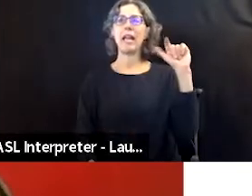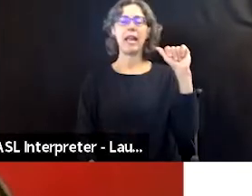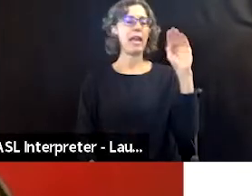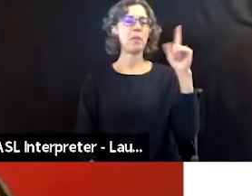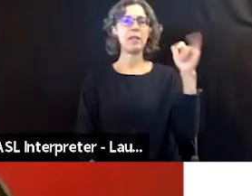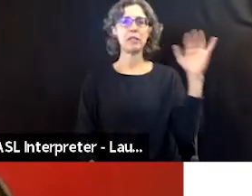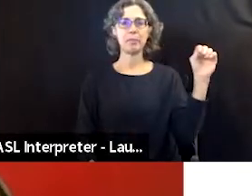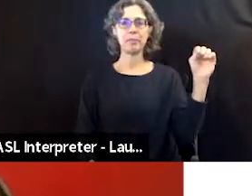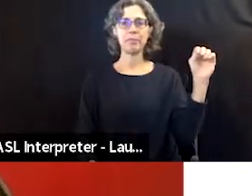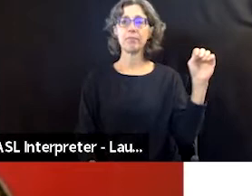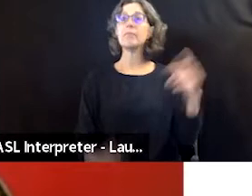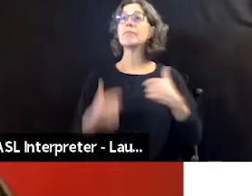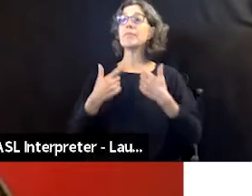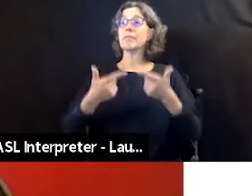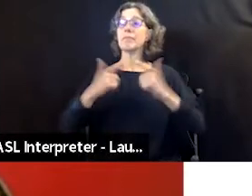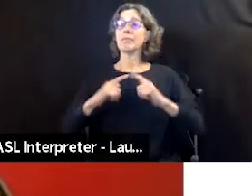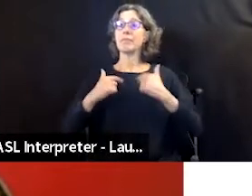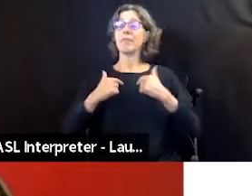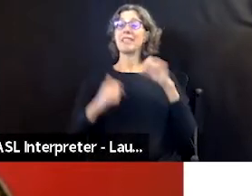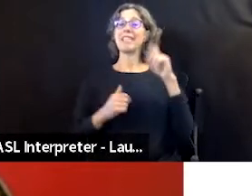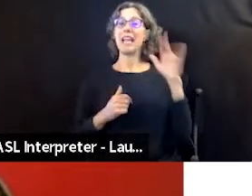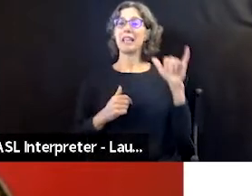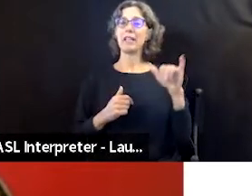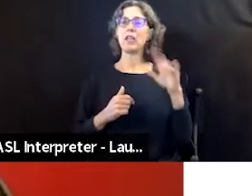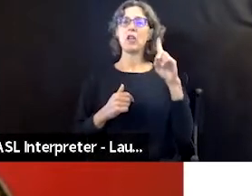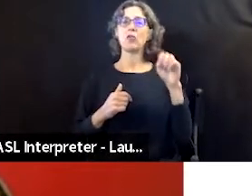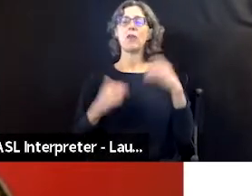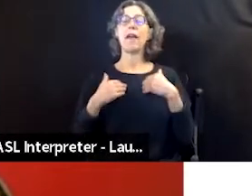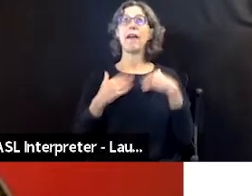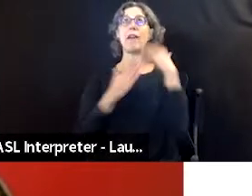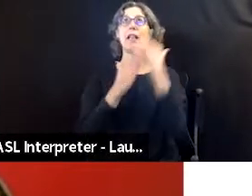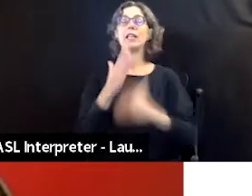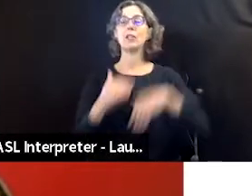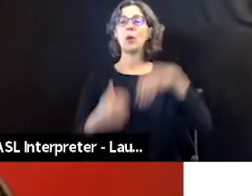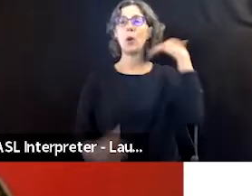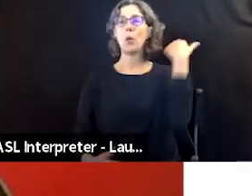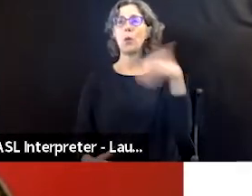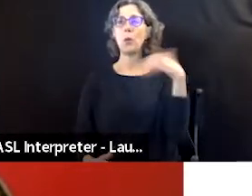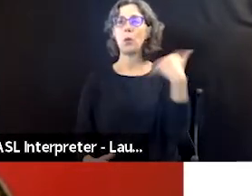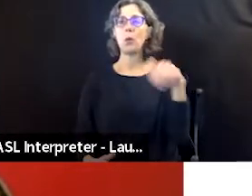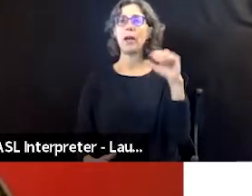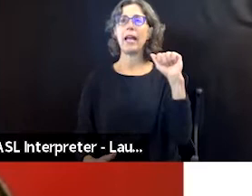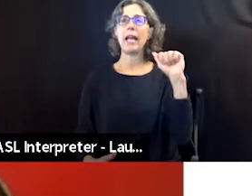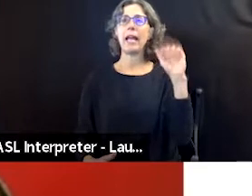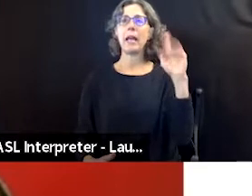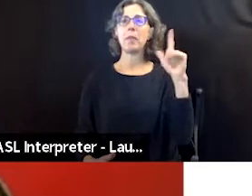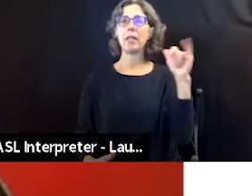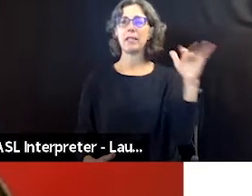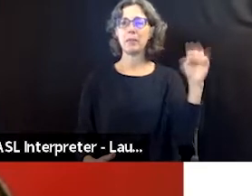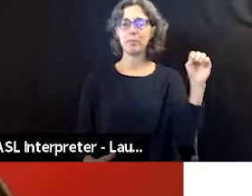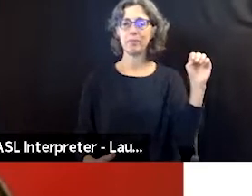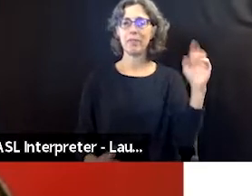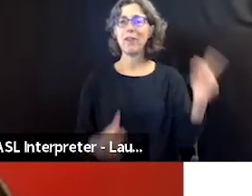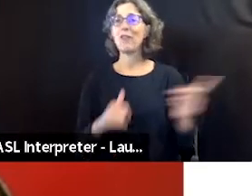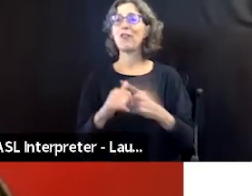This is Sally. Do I ever have a list of examples of ableism? I'll first give